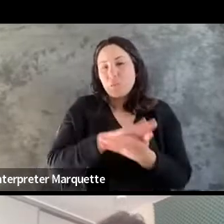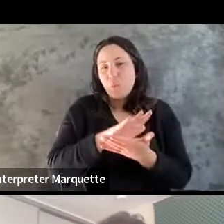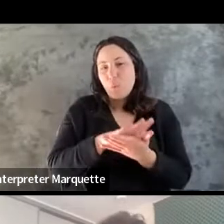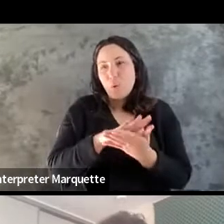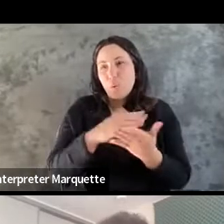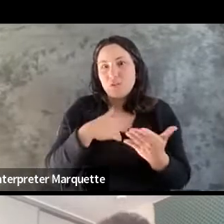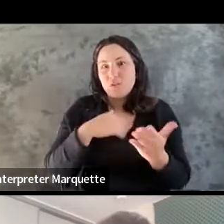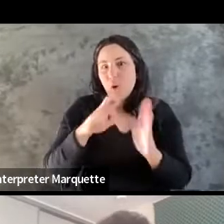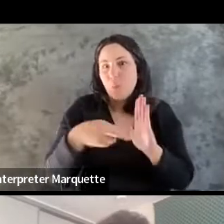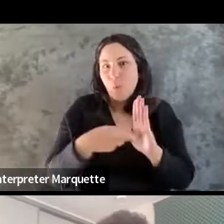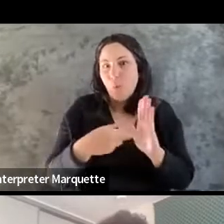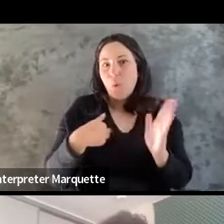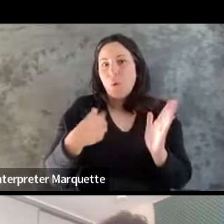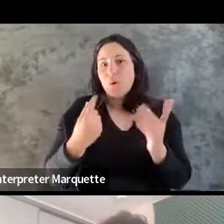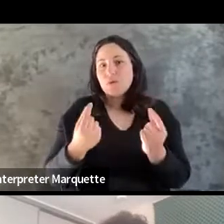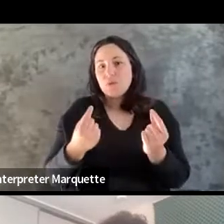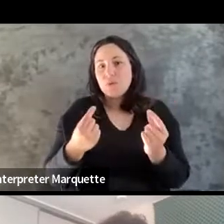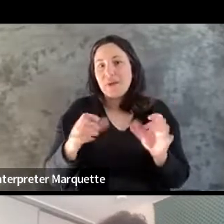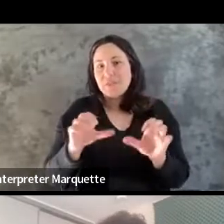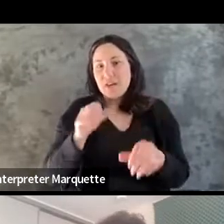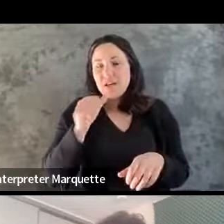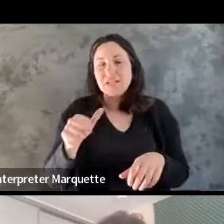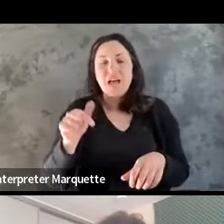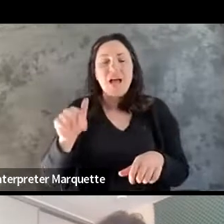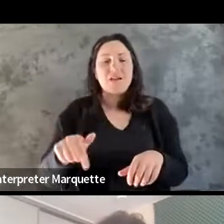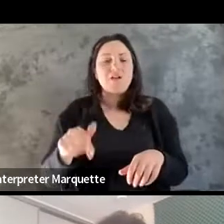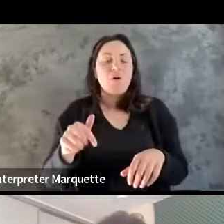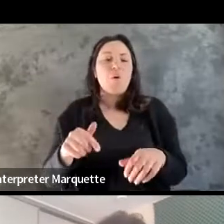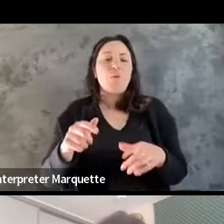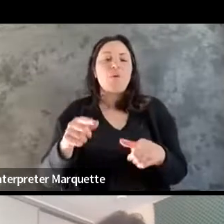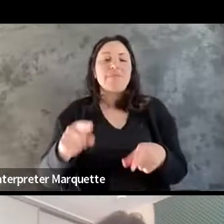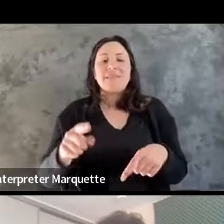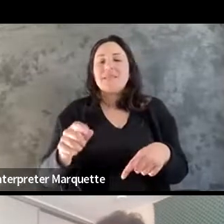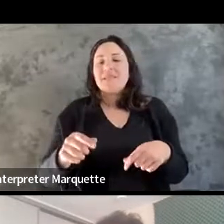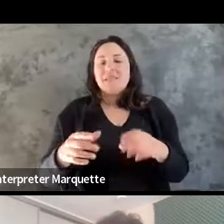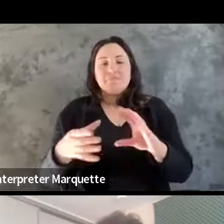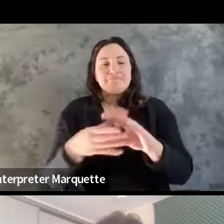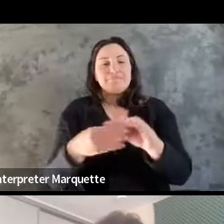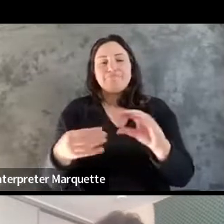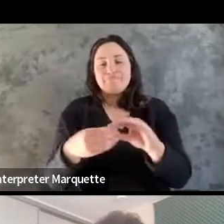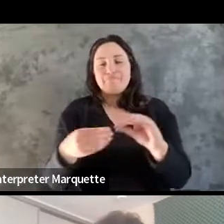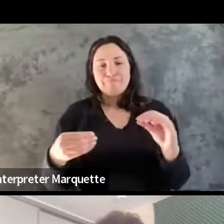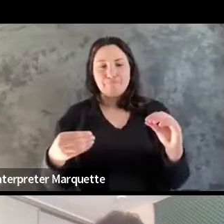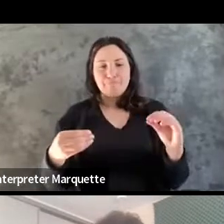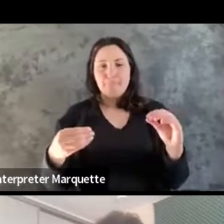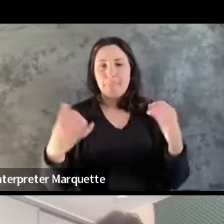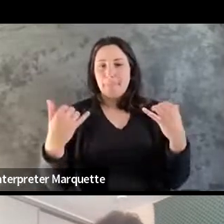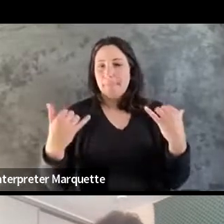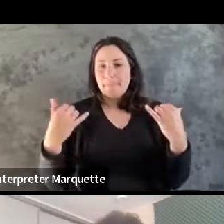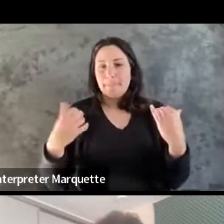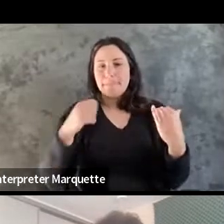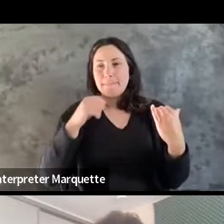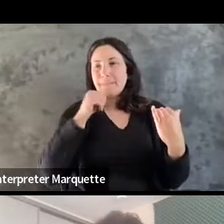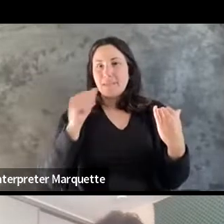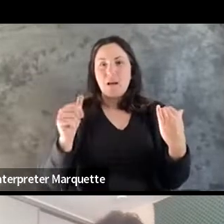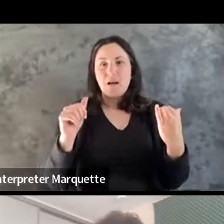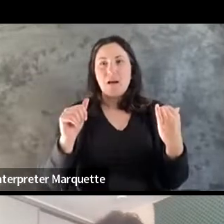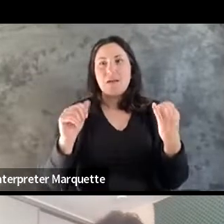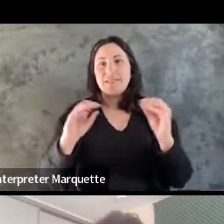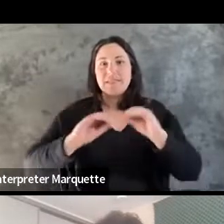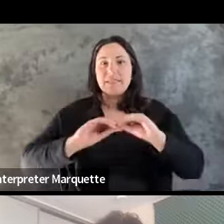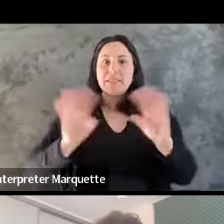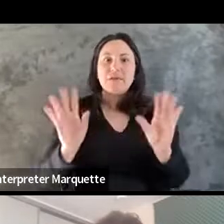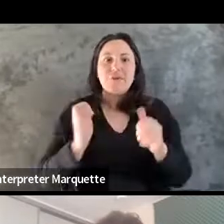what we haven't done. I know today's call isn't going to set it all straight, but I want to take a minute to just lay out where we are right